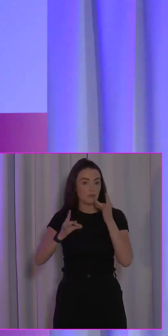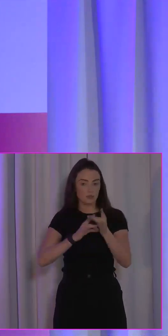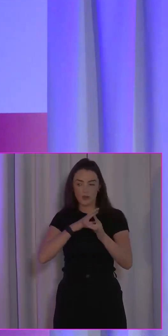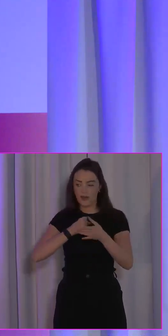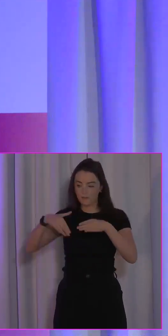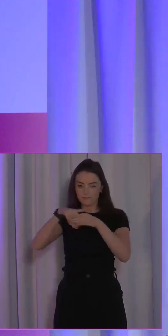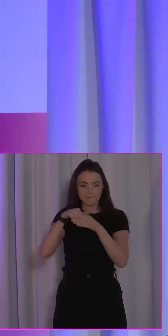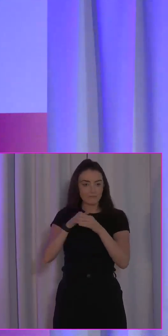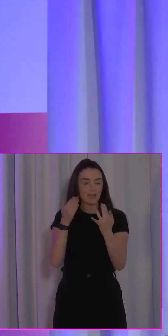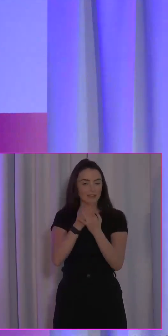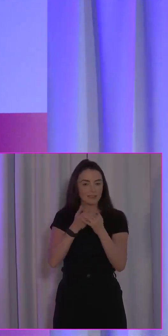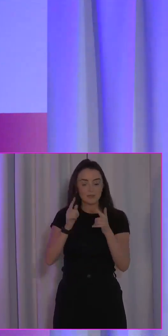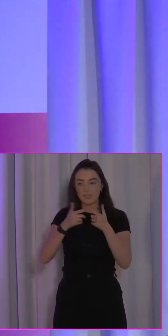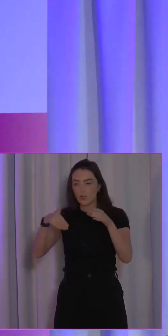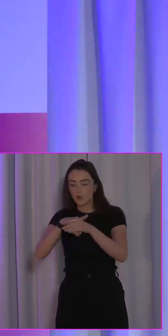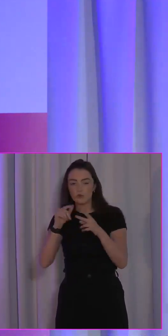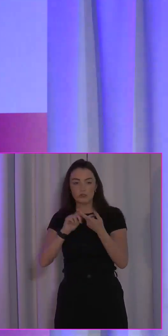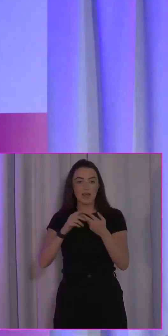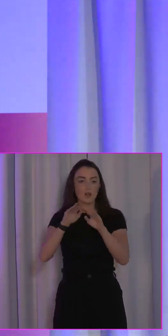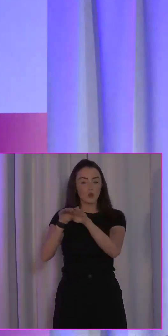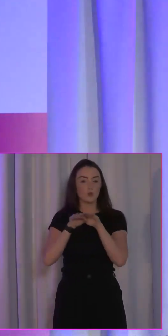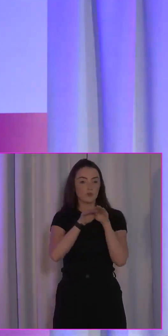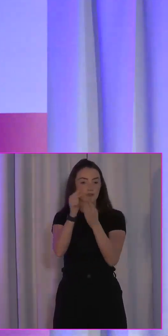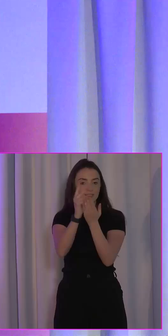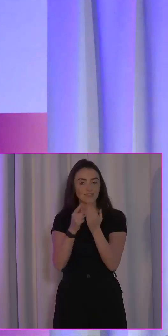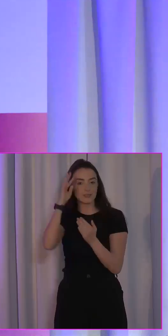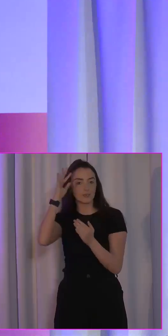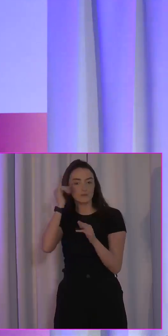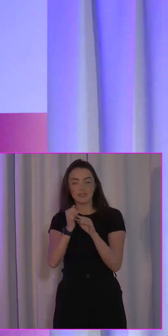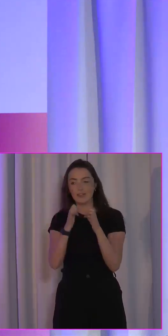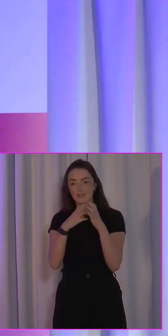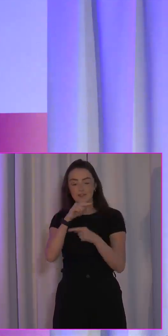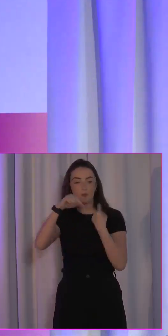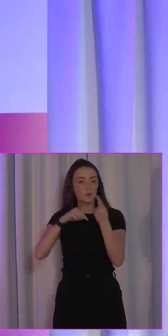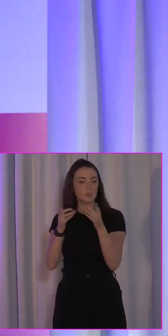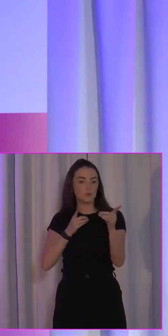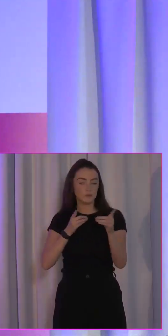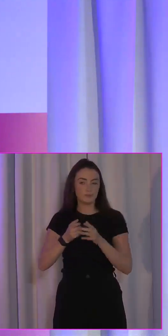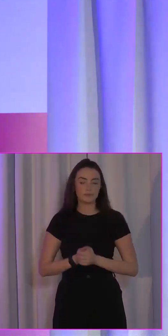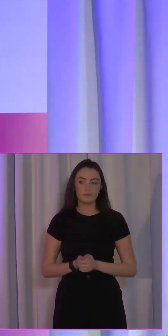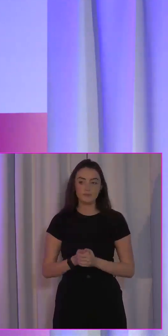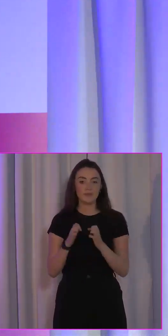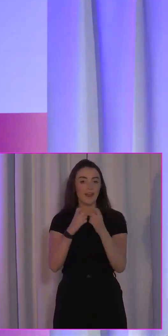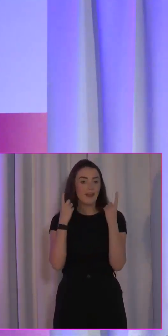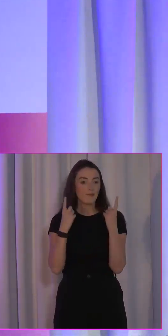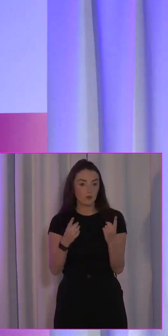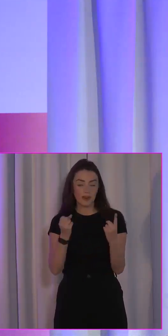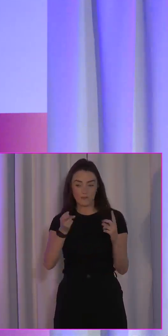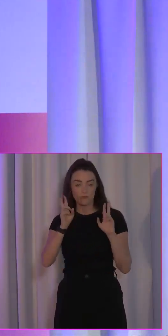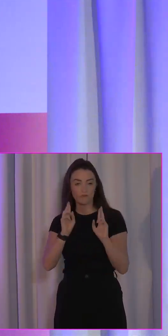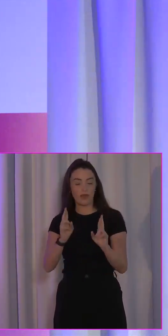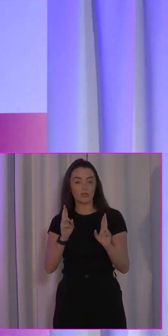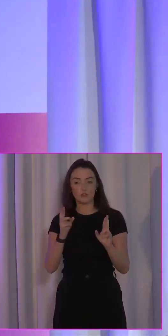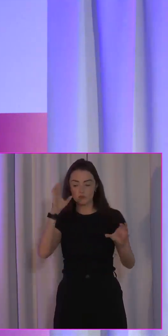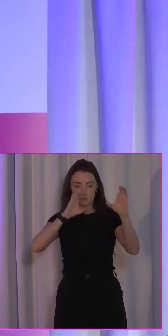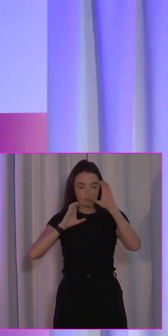the accessibility, inclusion and universal design principles into everything that we do. Everyone deserves the opportunity